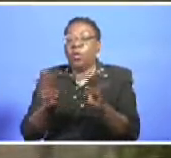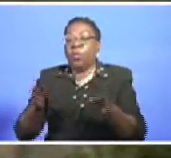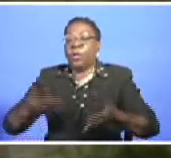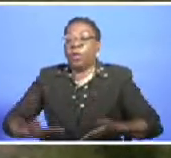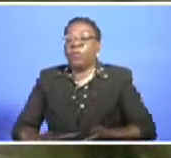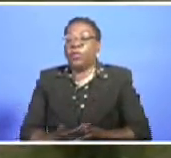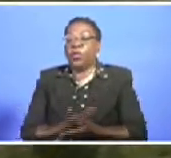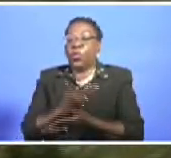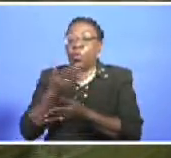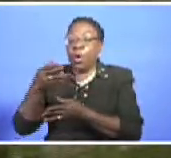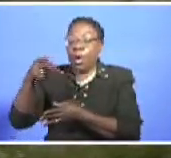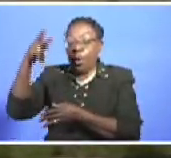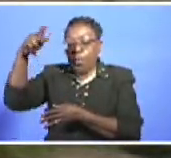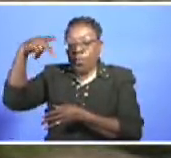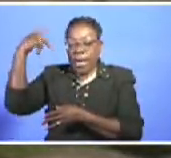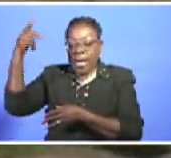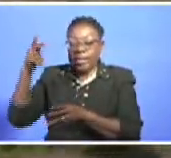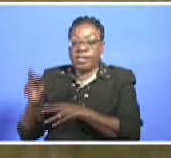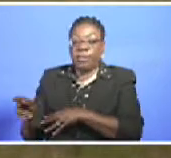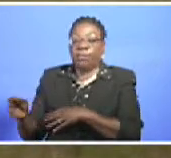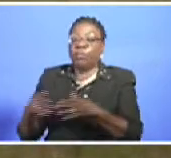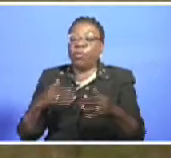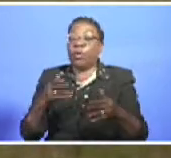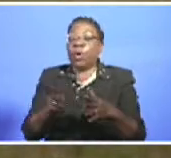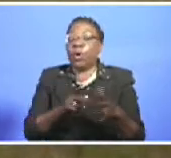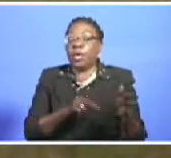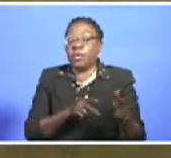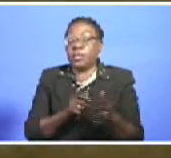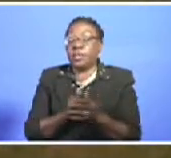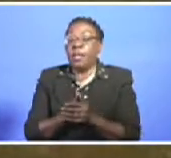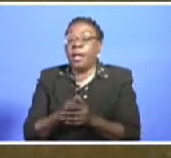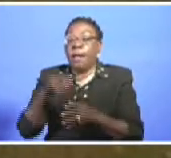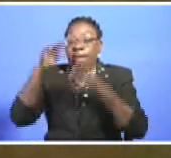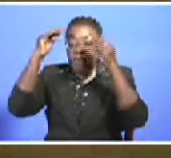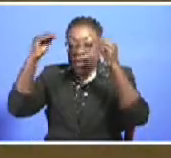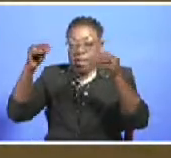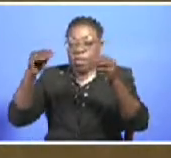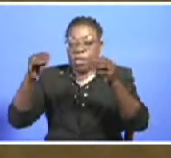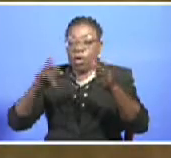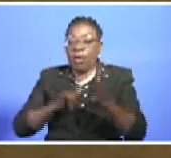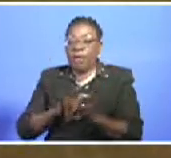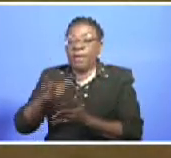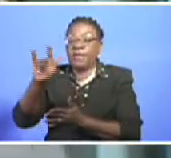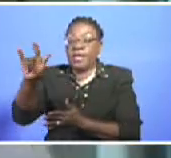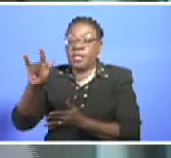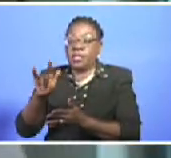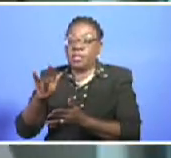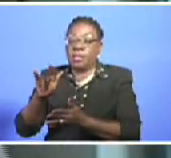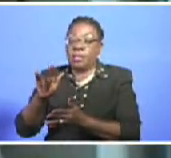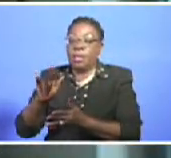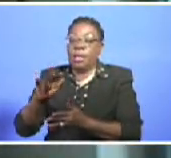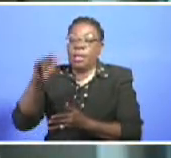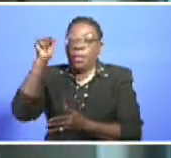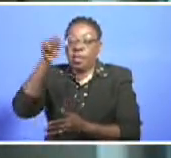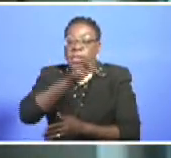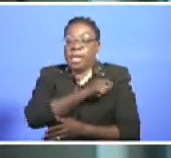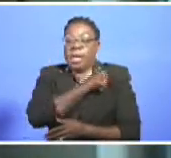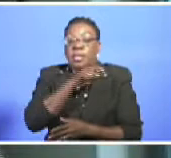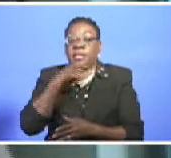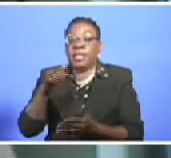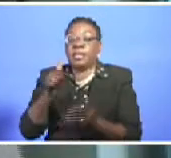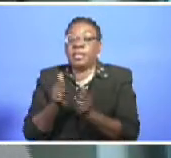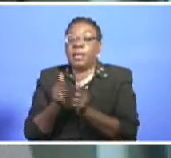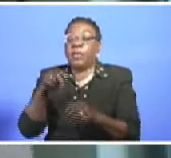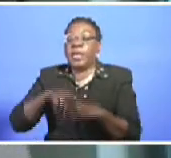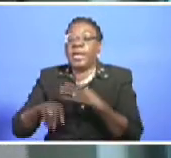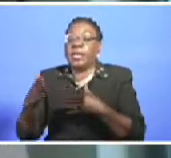protocols. For the future of domestic travel, Minister of Tourism and Aviation, the Honorable Dionisio de Aguilar, says within the next week, officials